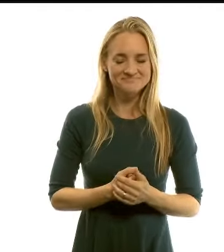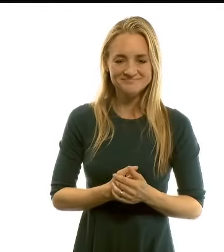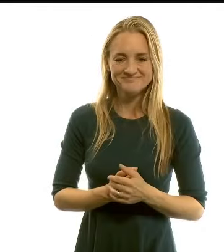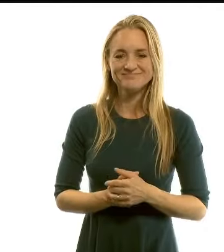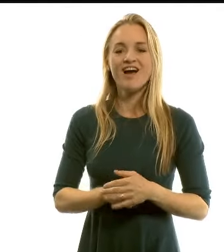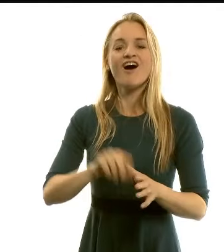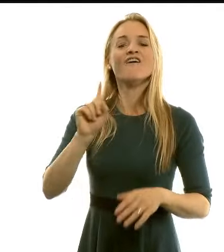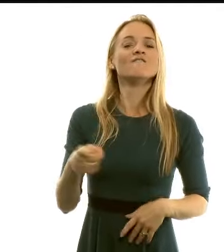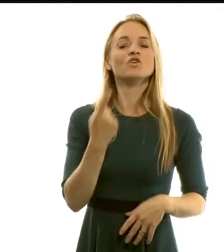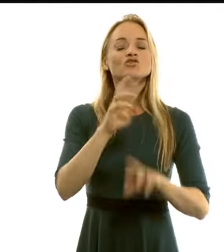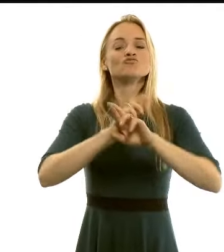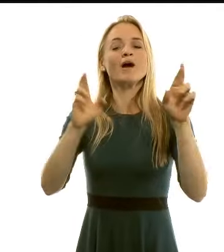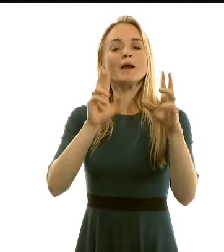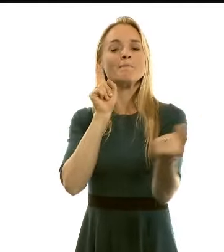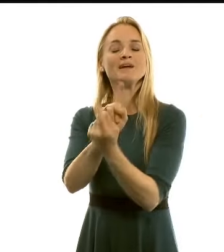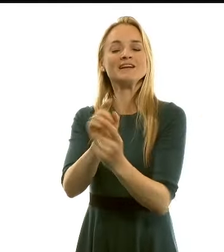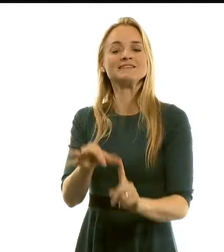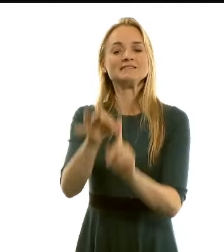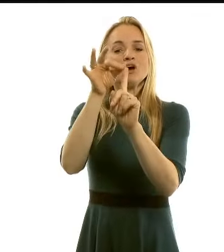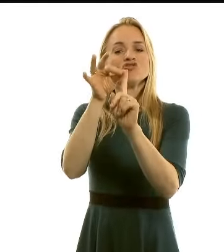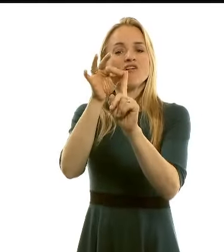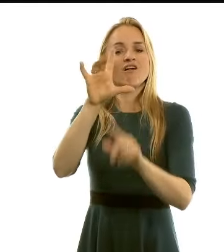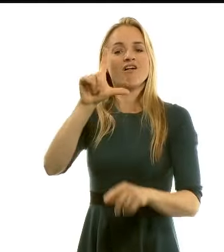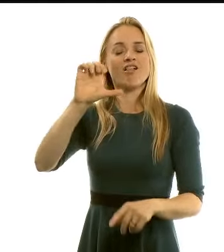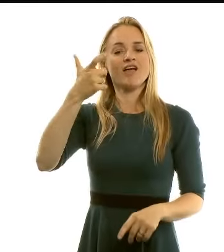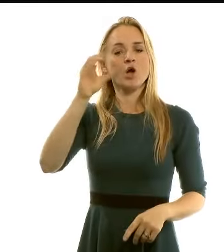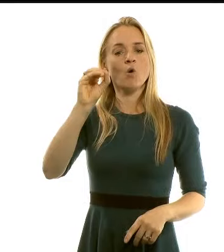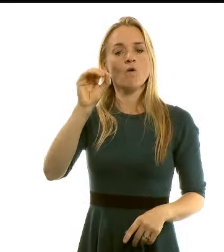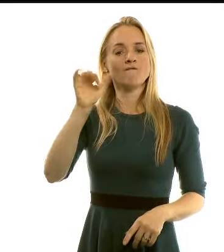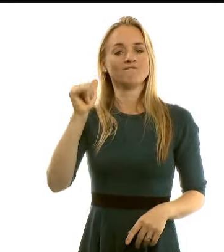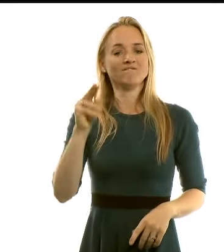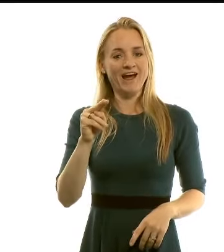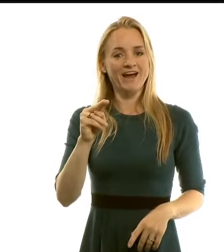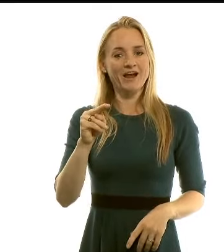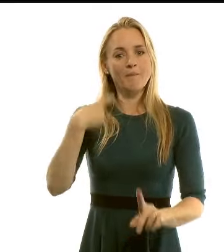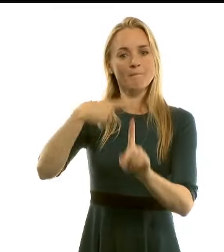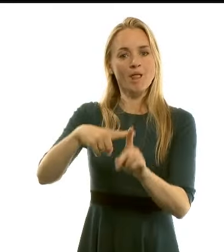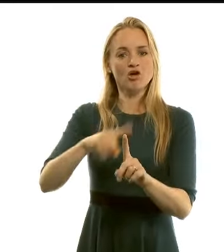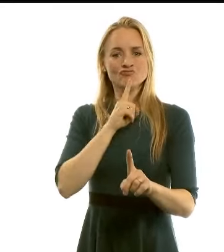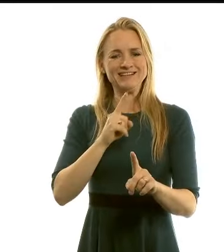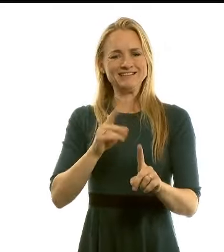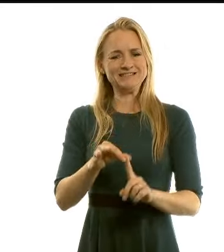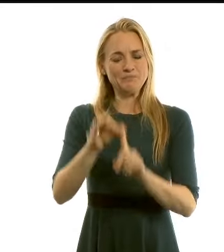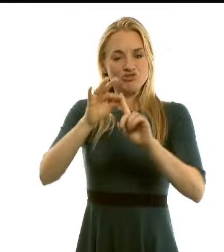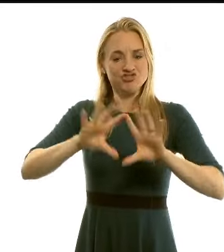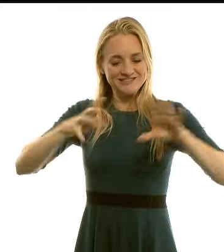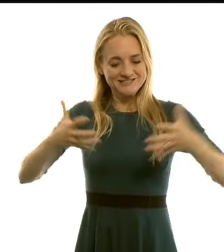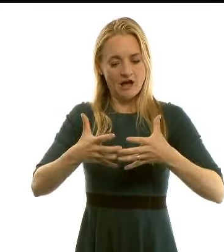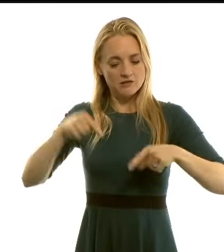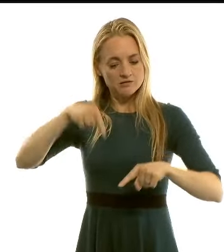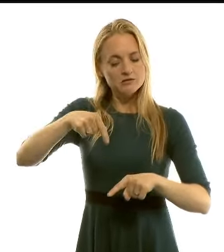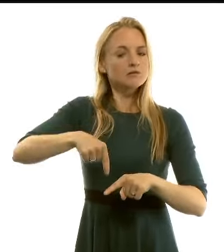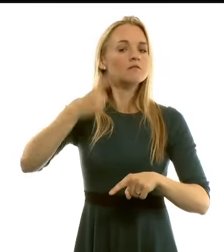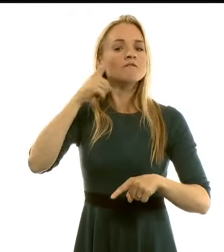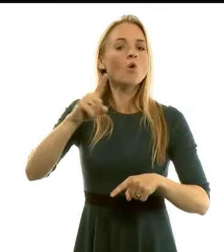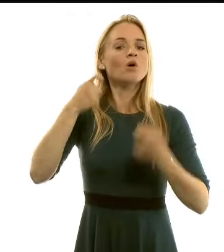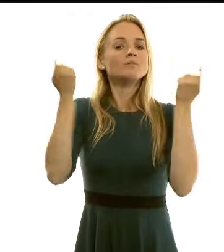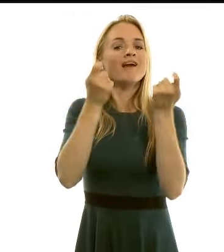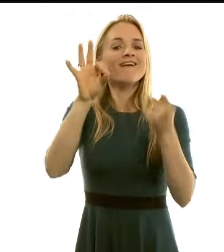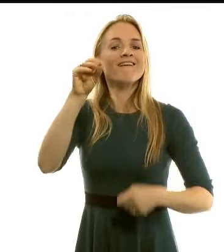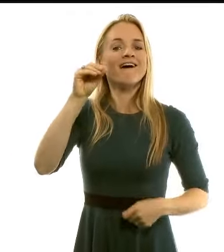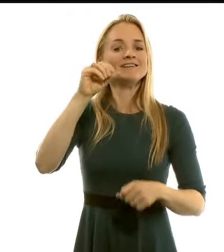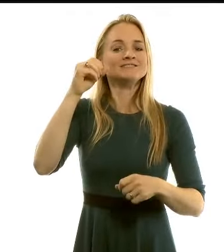very special LEGO fan and a rather extraordinary LEGO set that celebrates 90 years of play and might be familiar to a